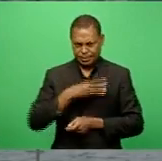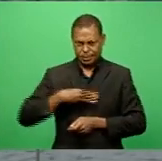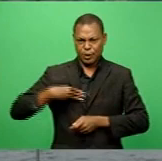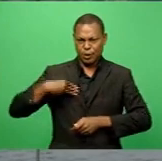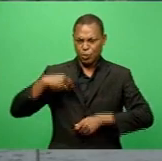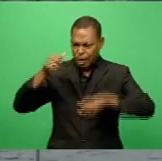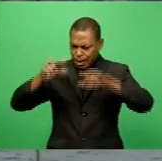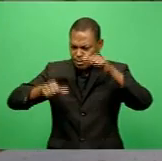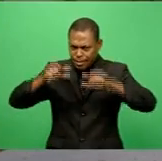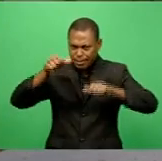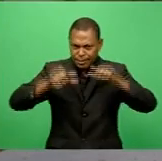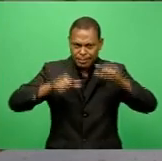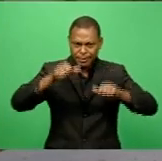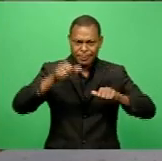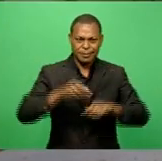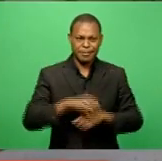assessment.